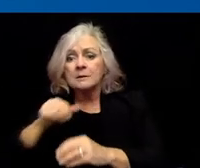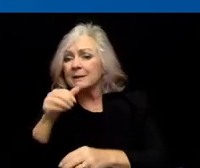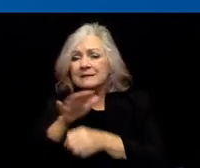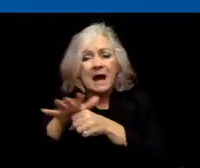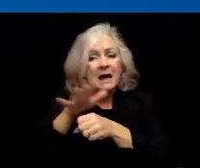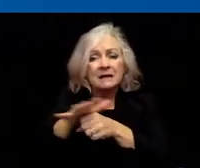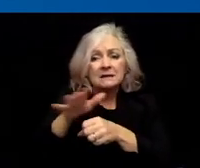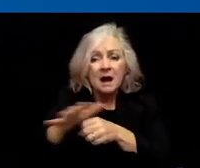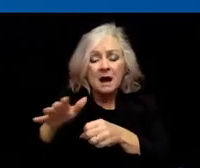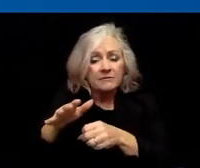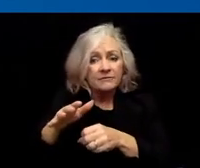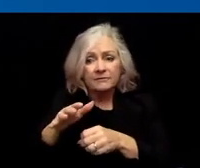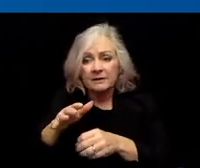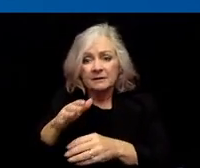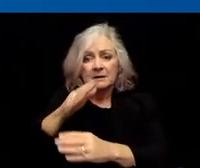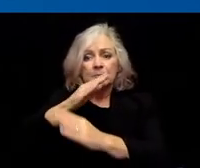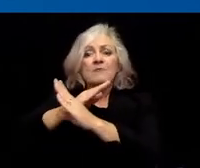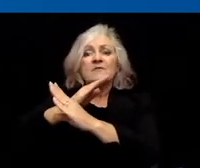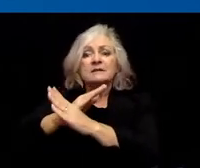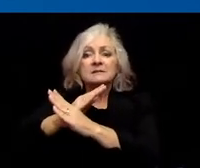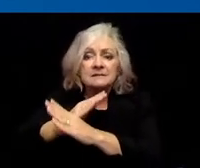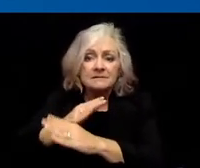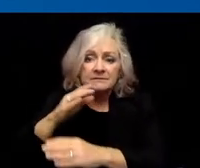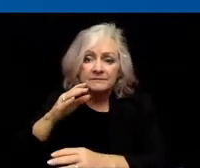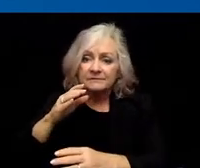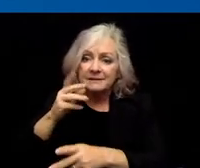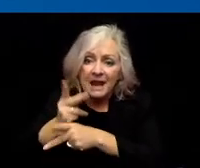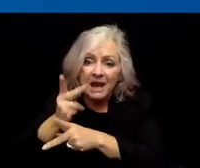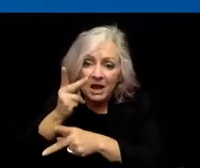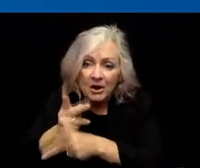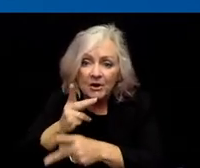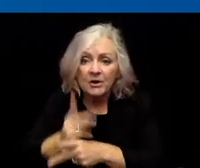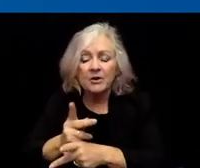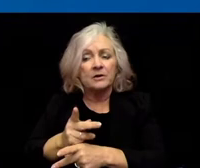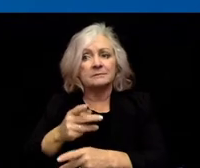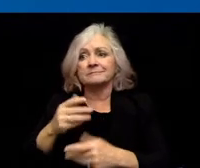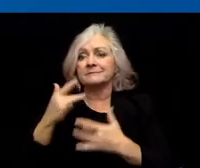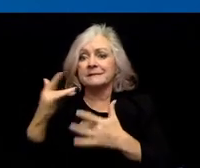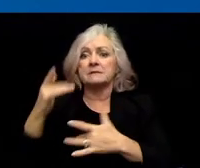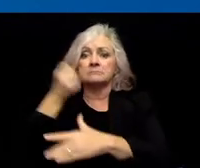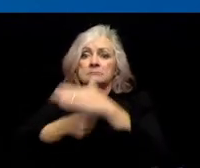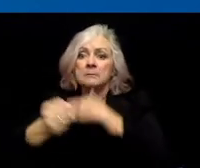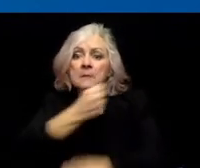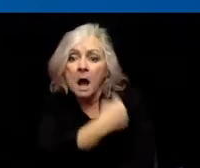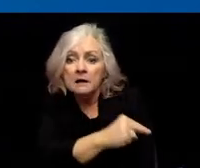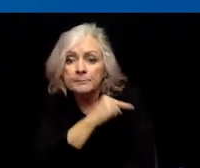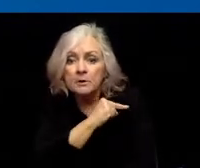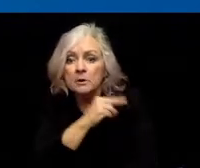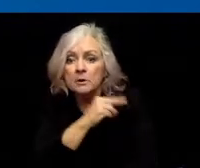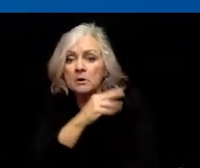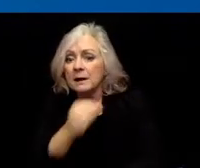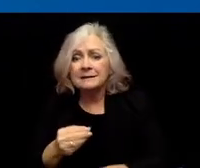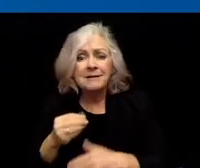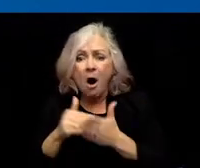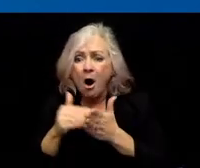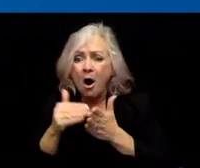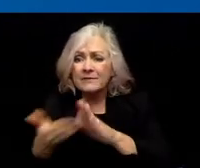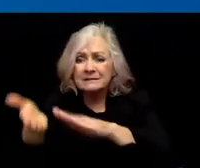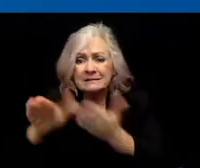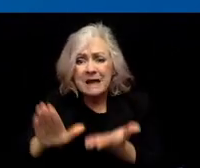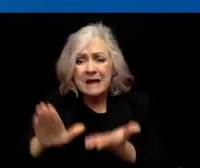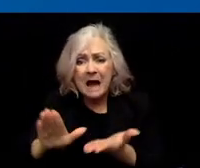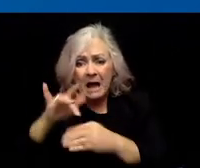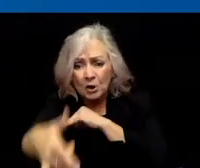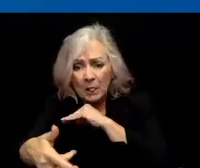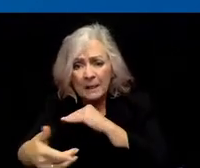being hospitalizations and early deaths. So I'm wondering if you did have a perspective to